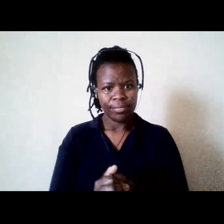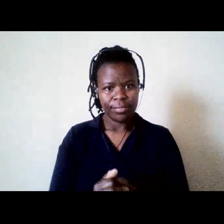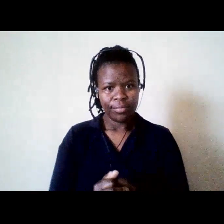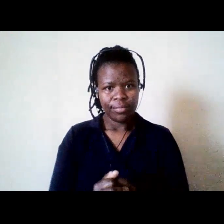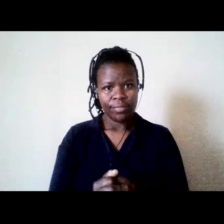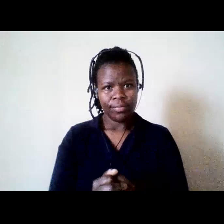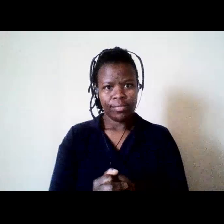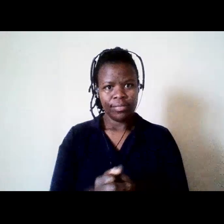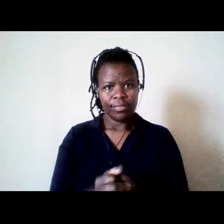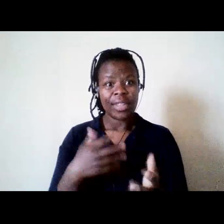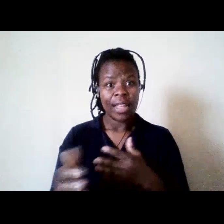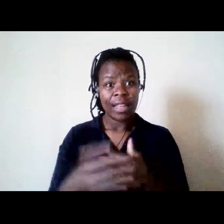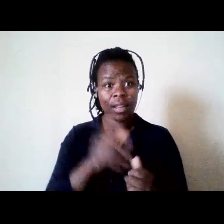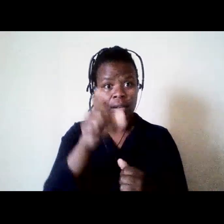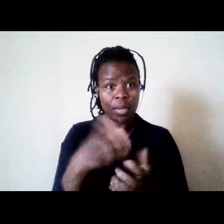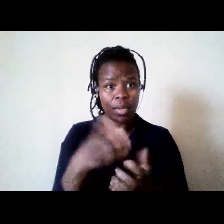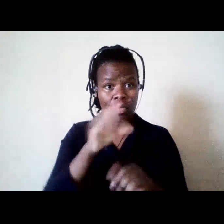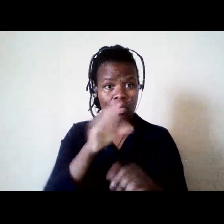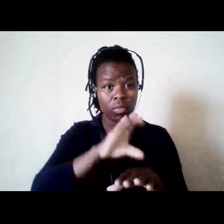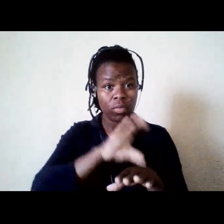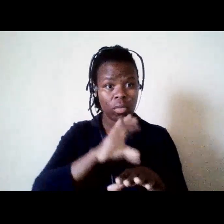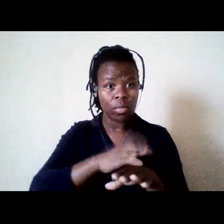can. Yeah.